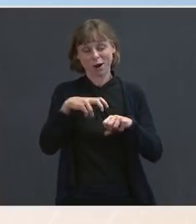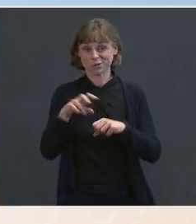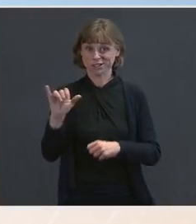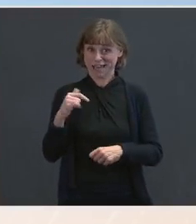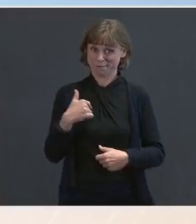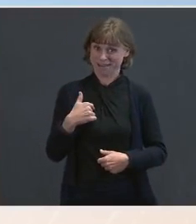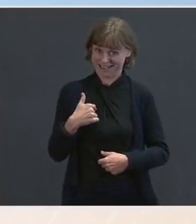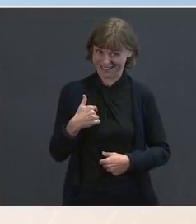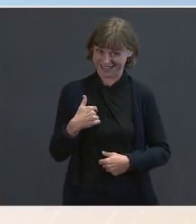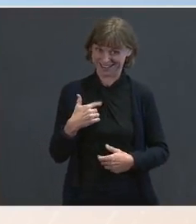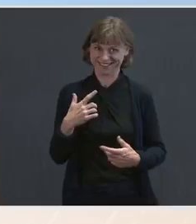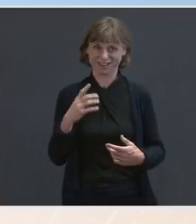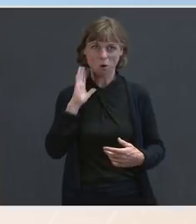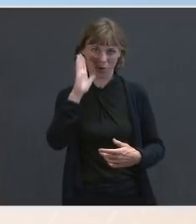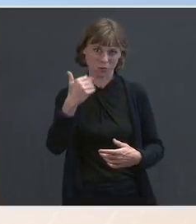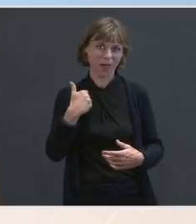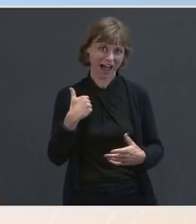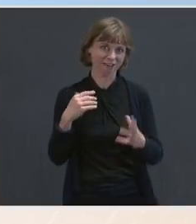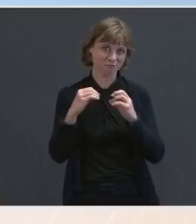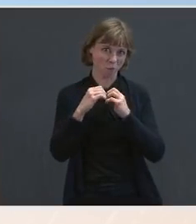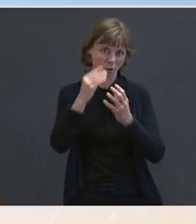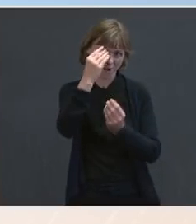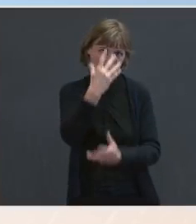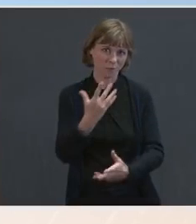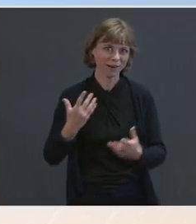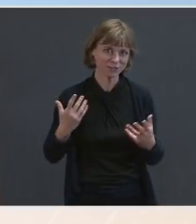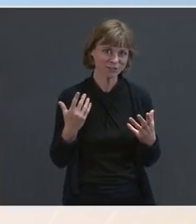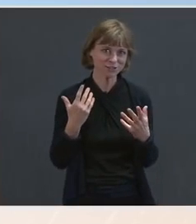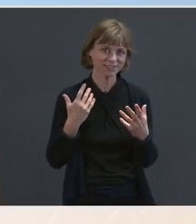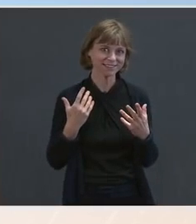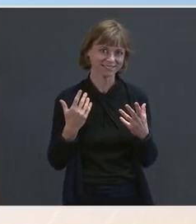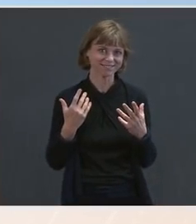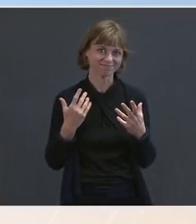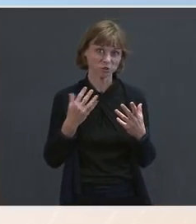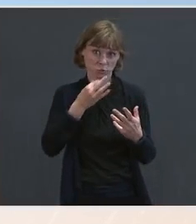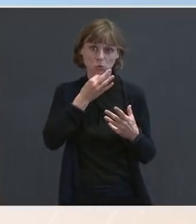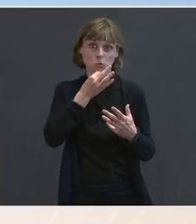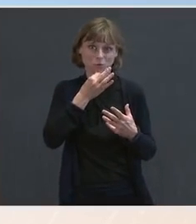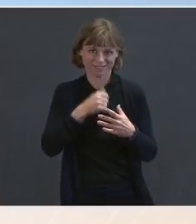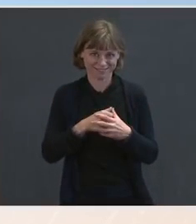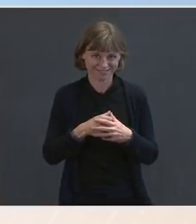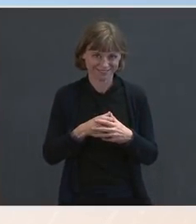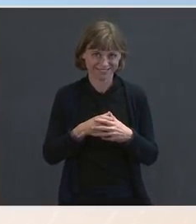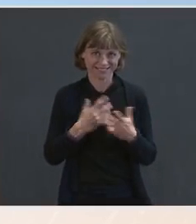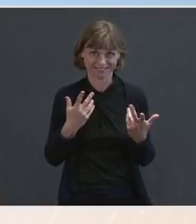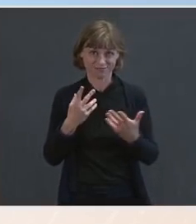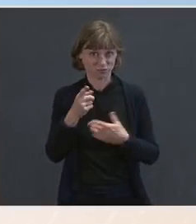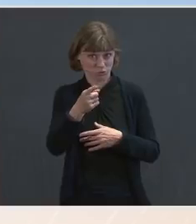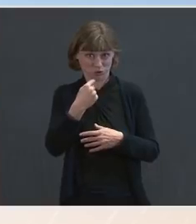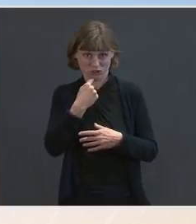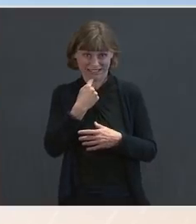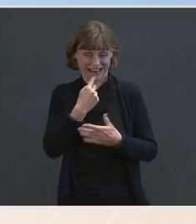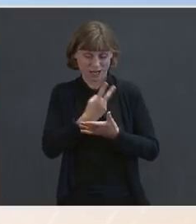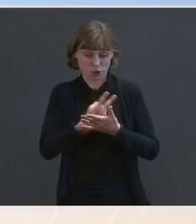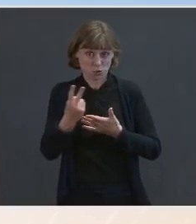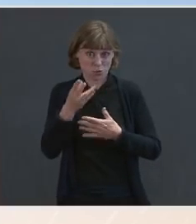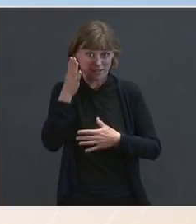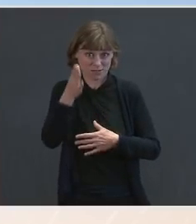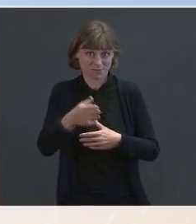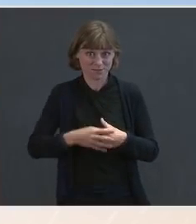expect certainly we'll have more details to share in the coming soon, given as you said it's 2 weeks away. Of course,